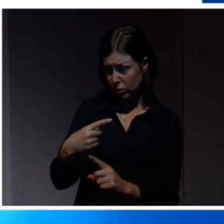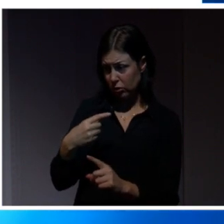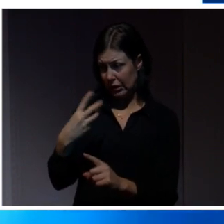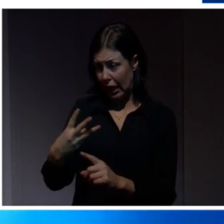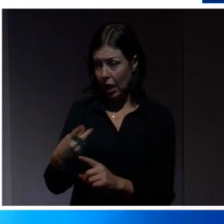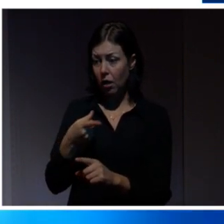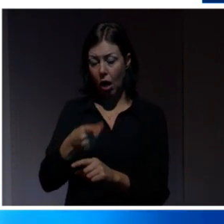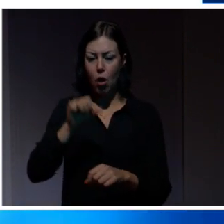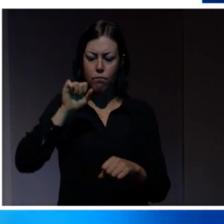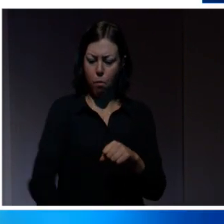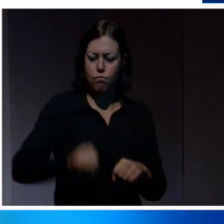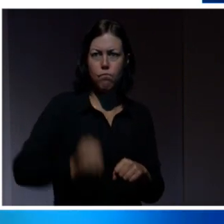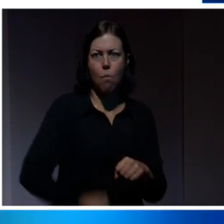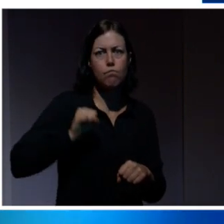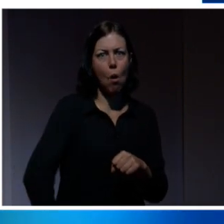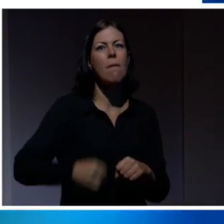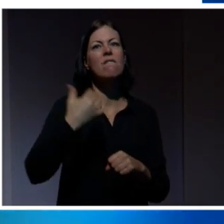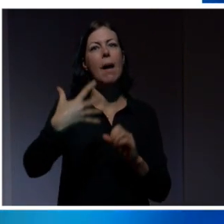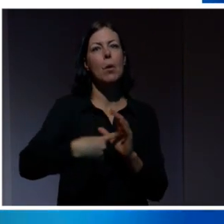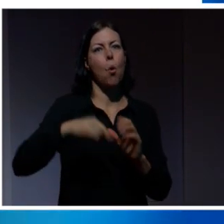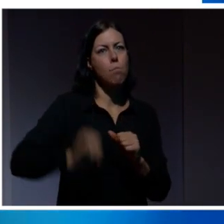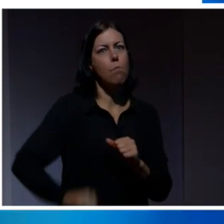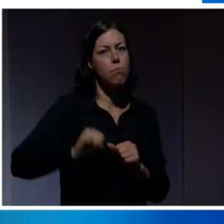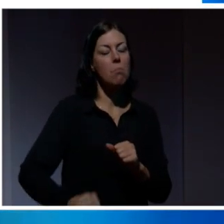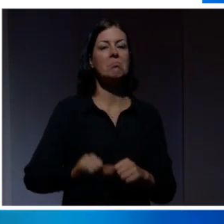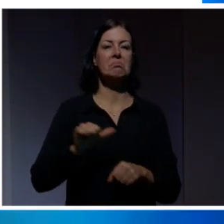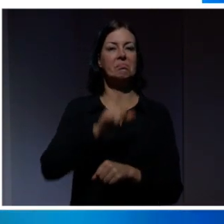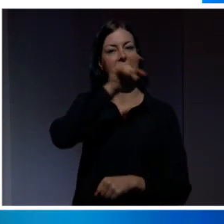his hoof 5 times. And the trainer